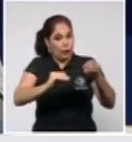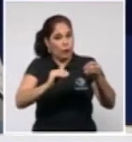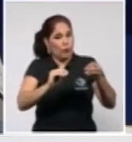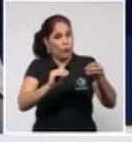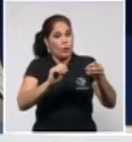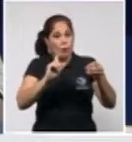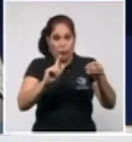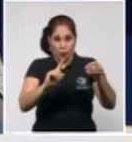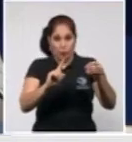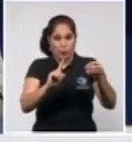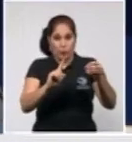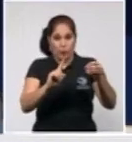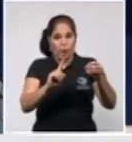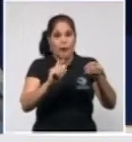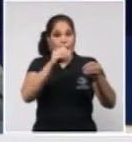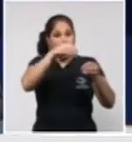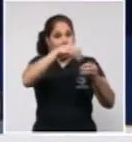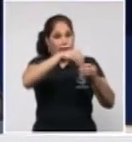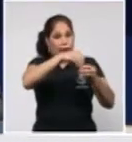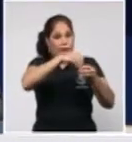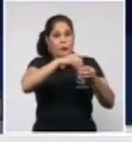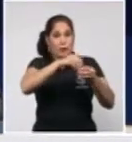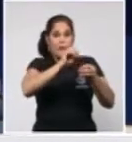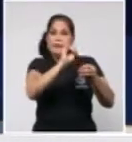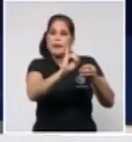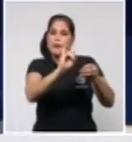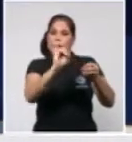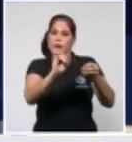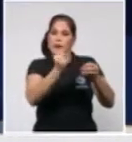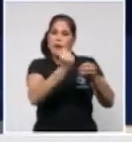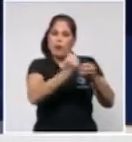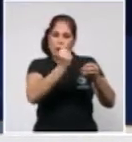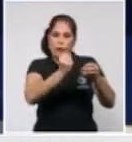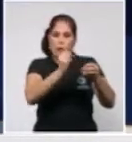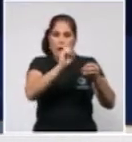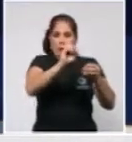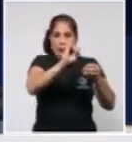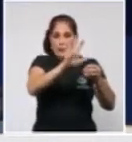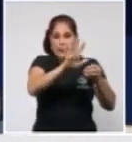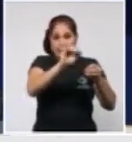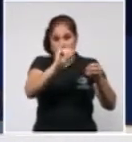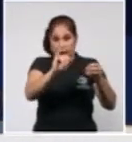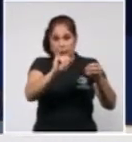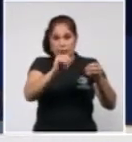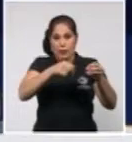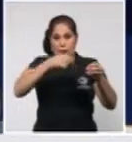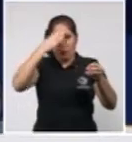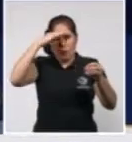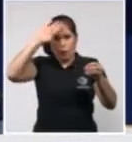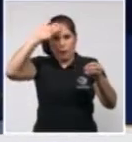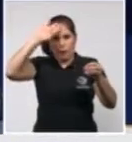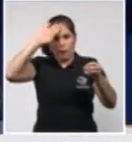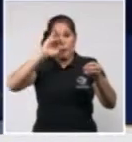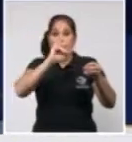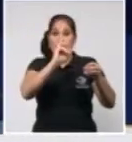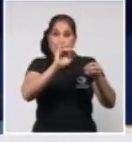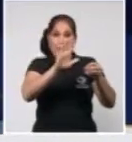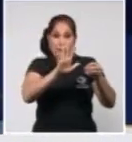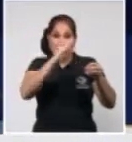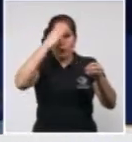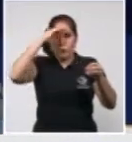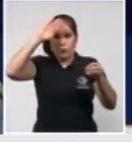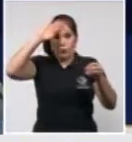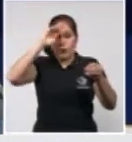were tested for the virus, which came back positive for COVID-19. The individual is originally